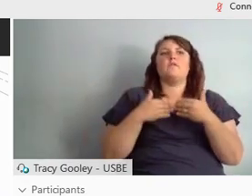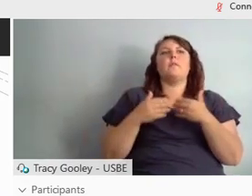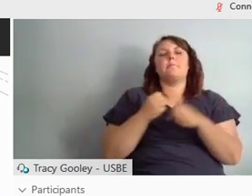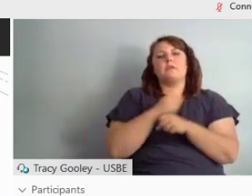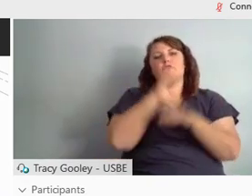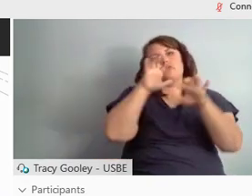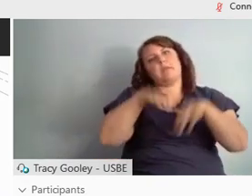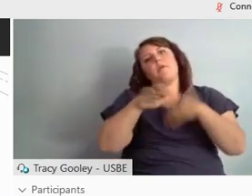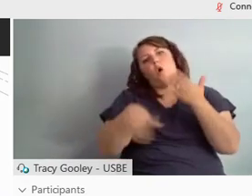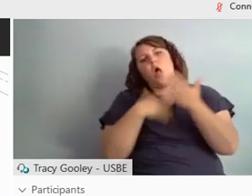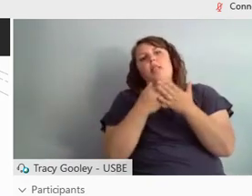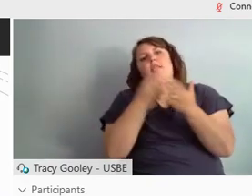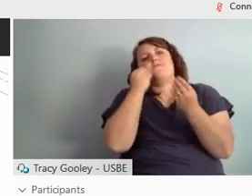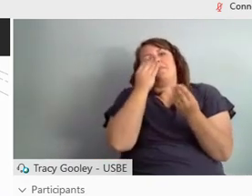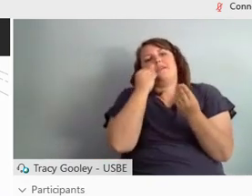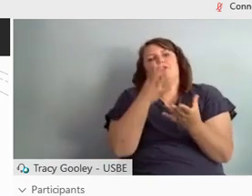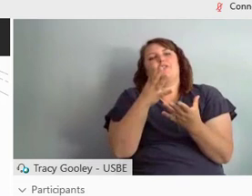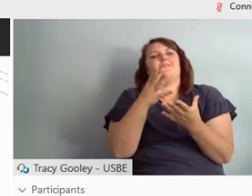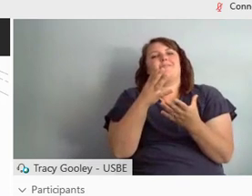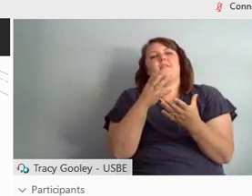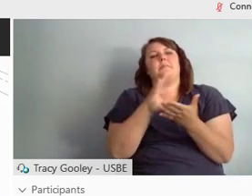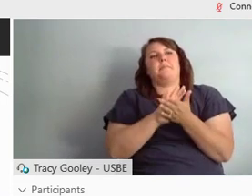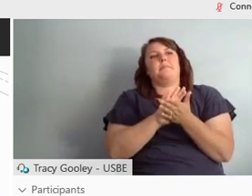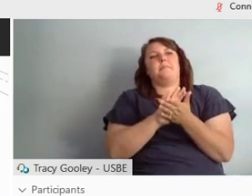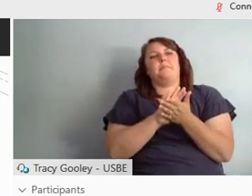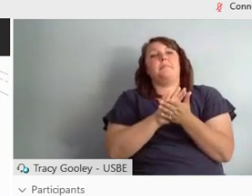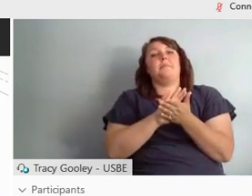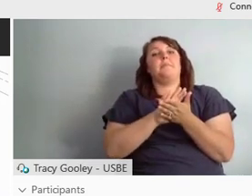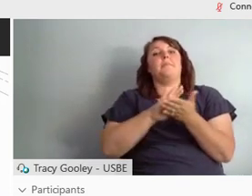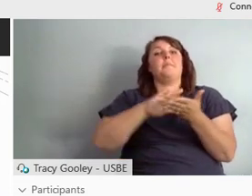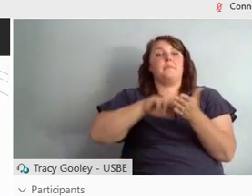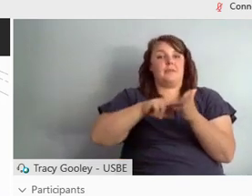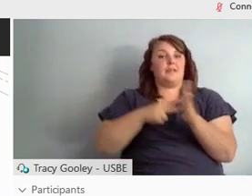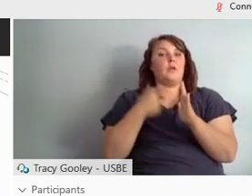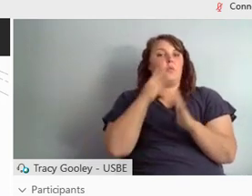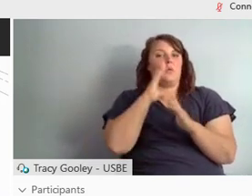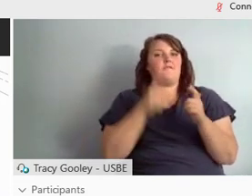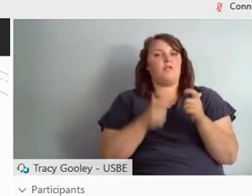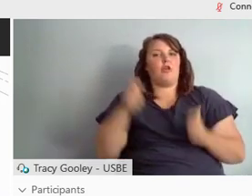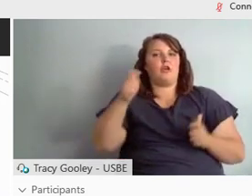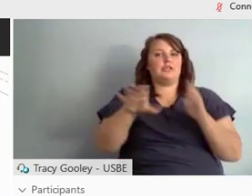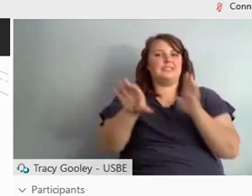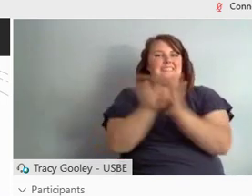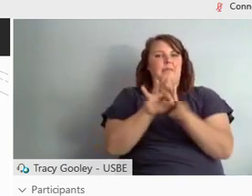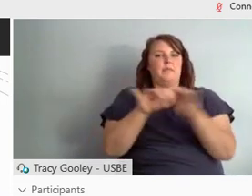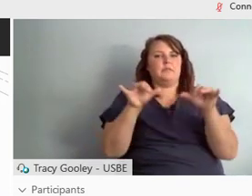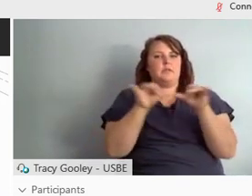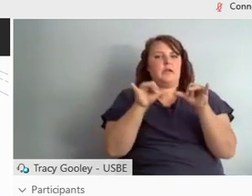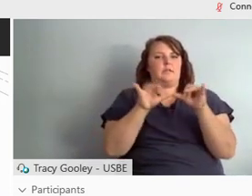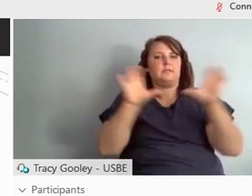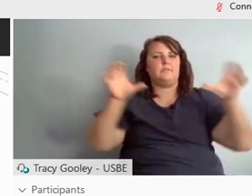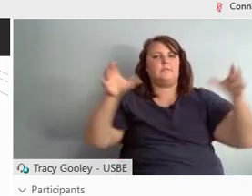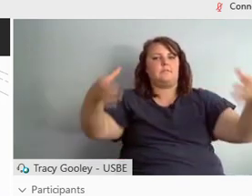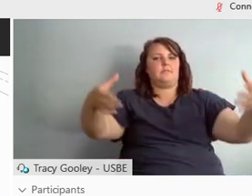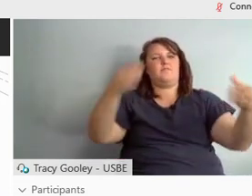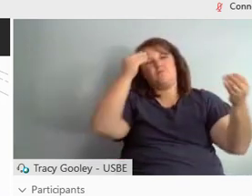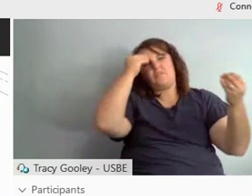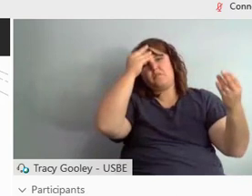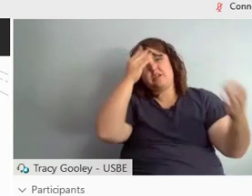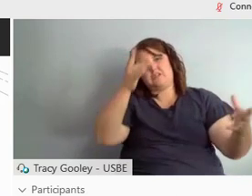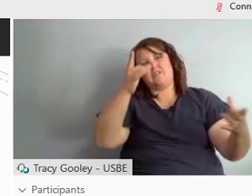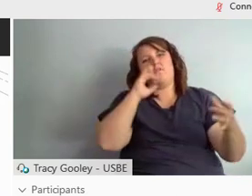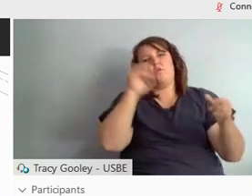student scores for all students in the data gateway so that we can have a larger sample size of data for the standard